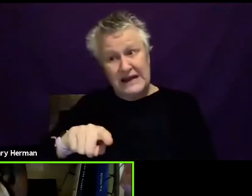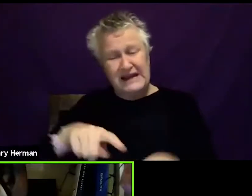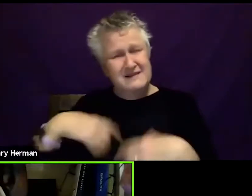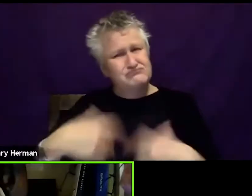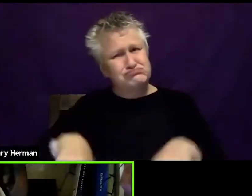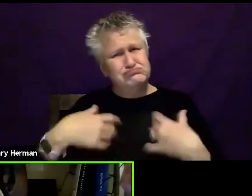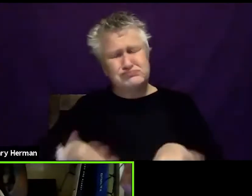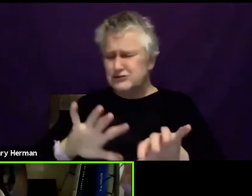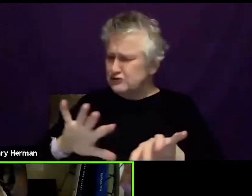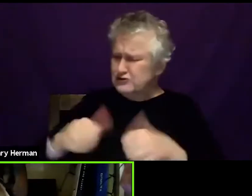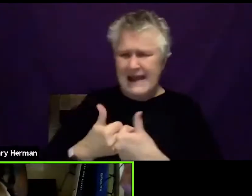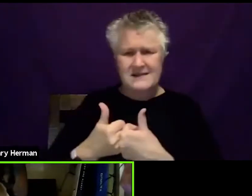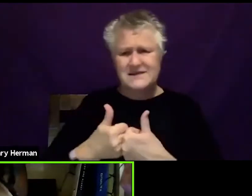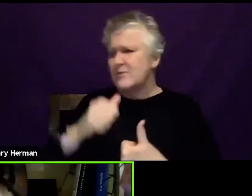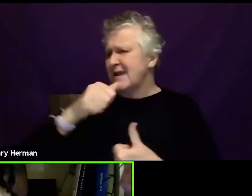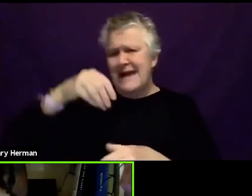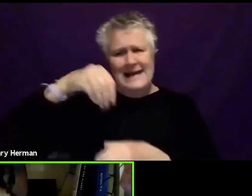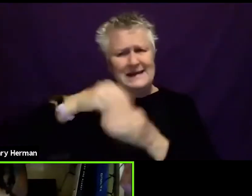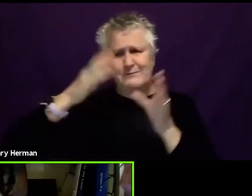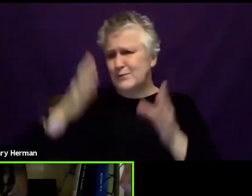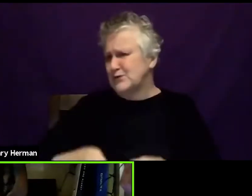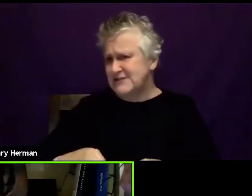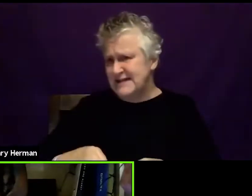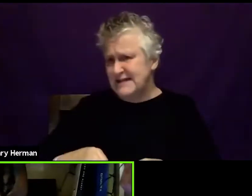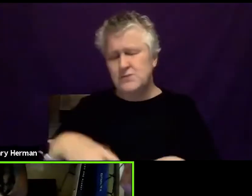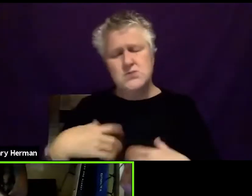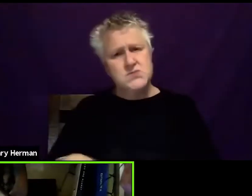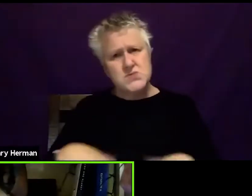And there was a huge